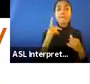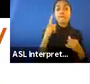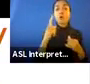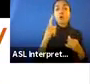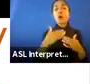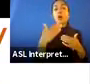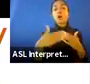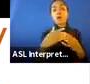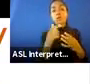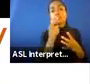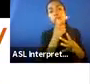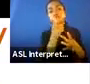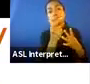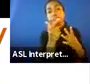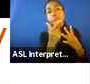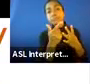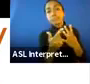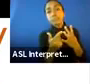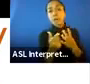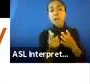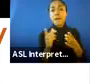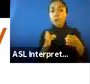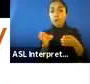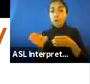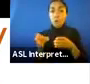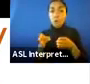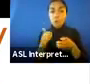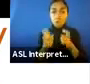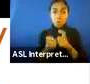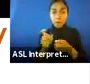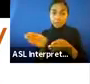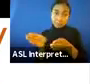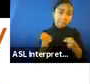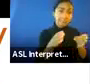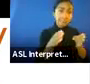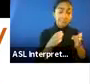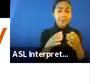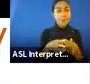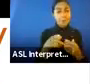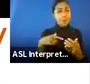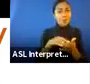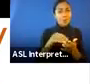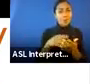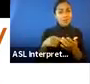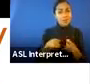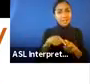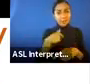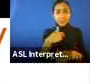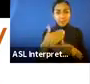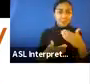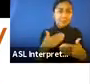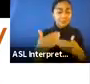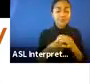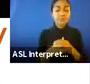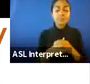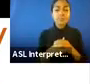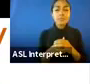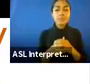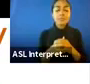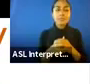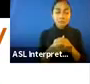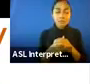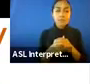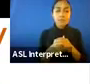of this course correction. It's where we're learning by doing. We wanted to really, like, one of